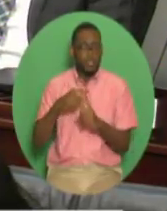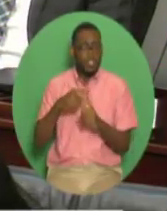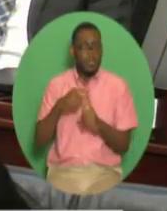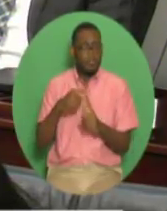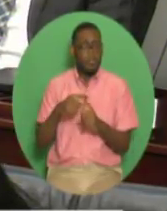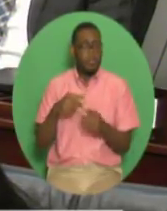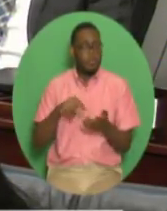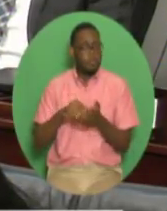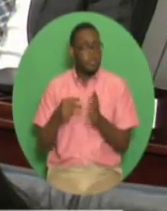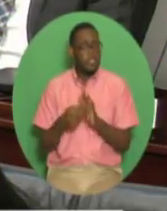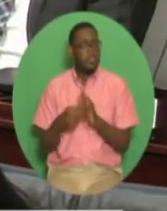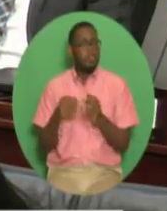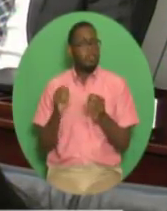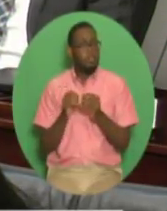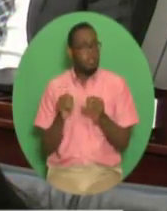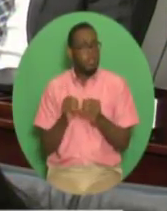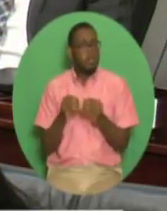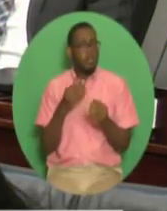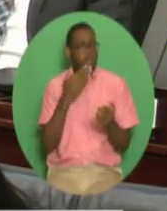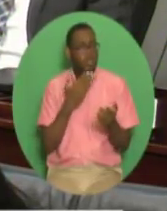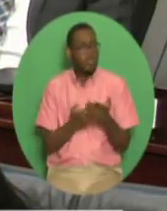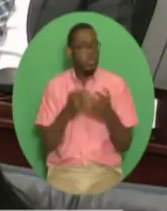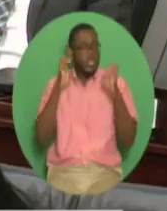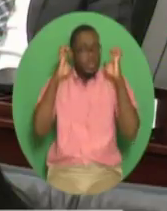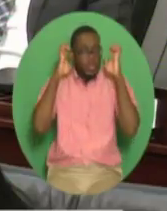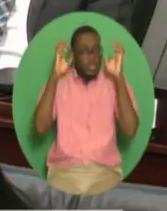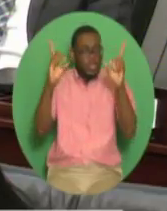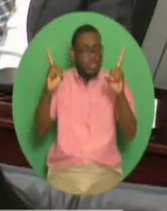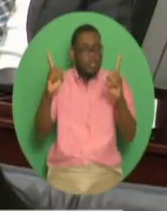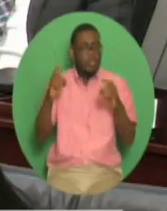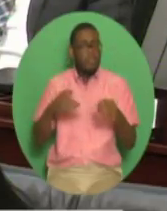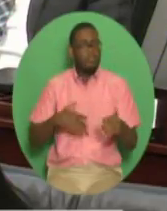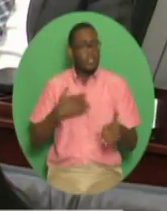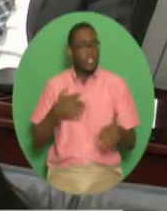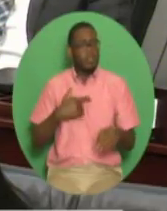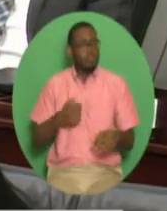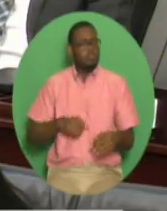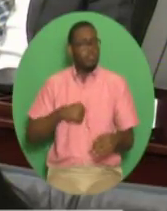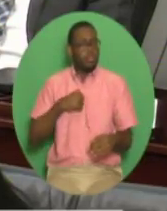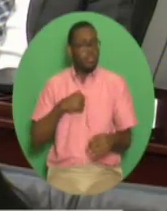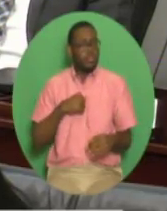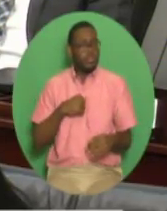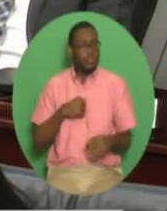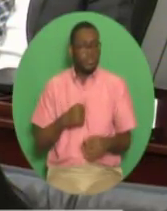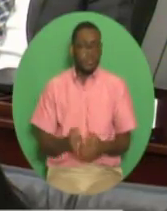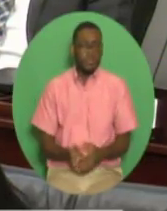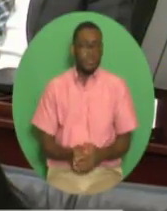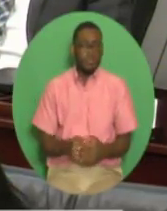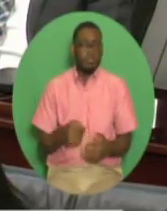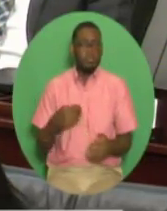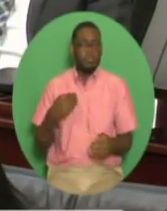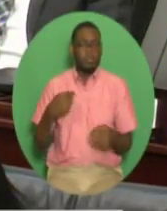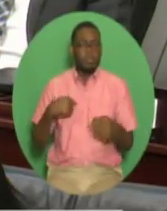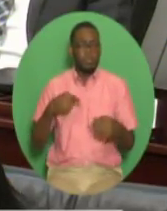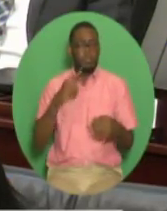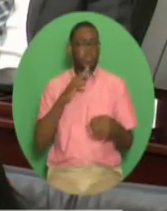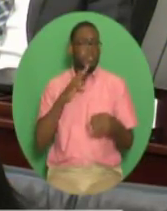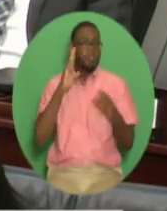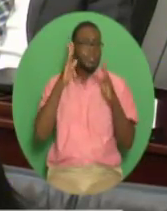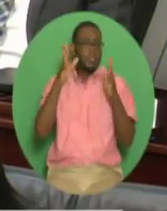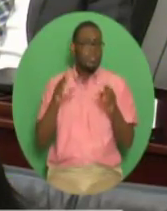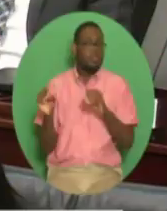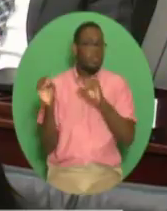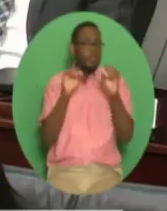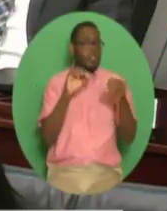education that we are now very proud of. Madam Speaker, this move